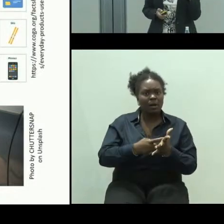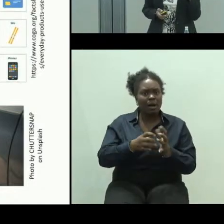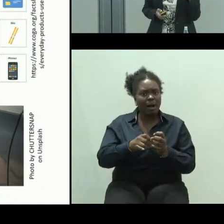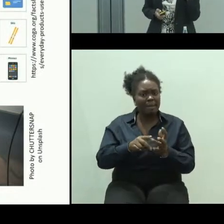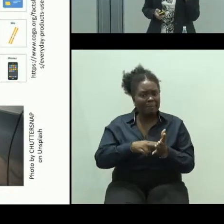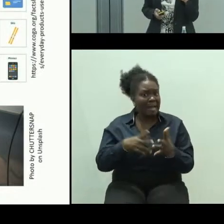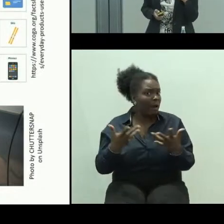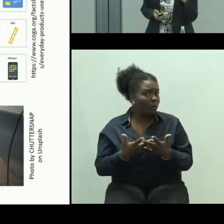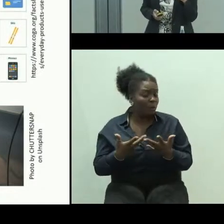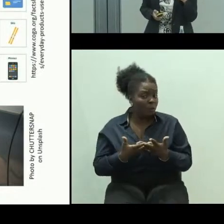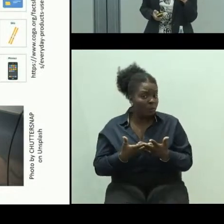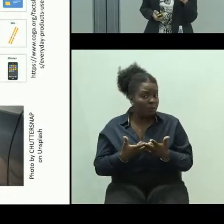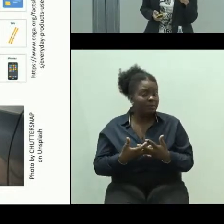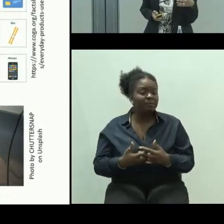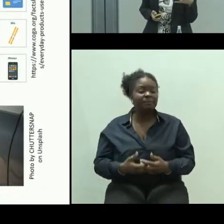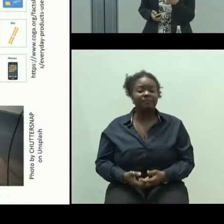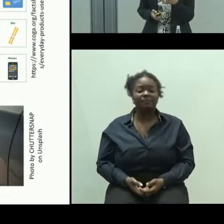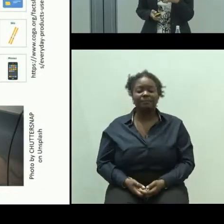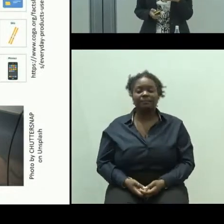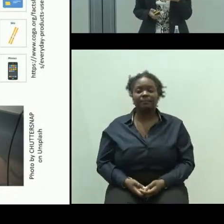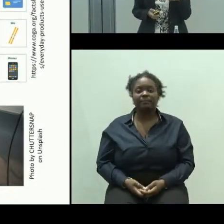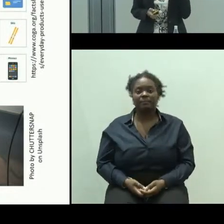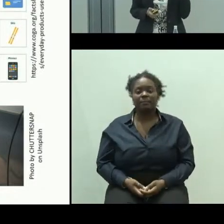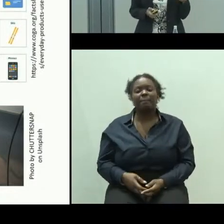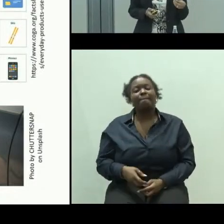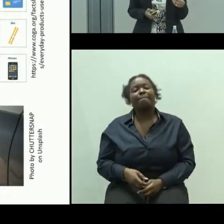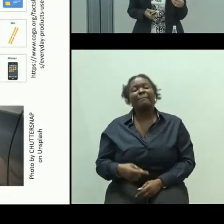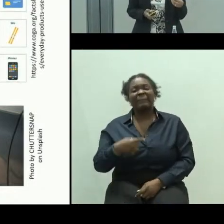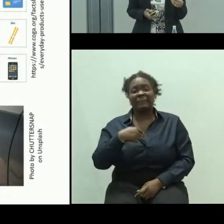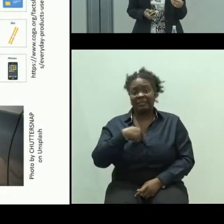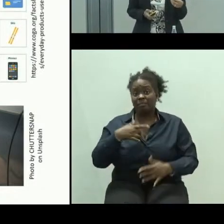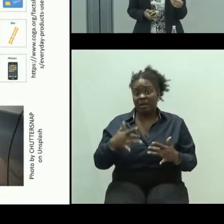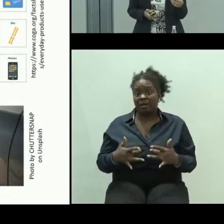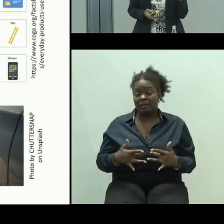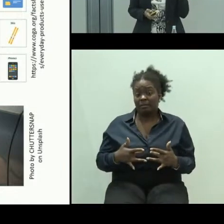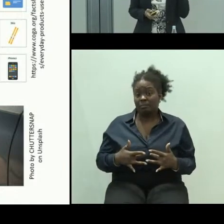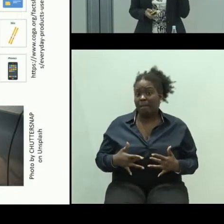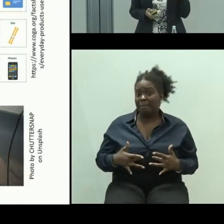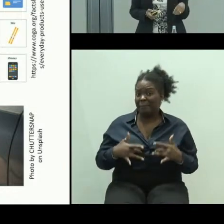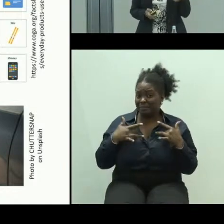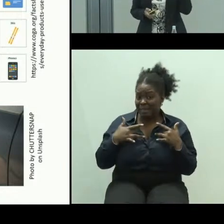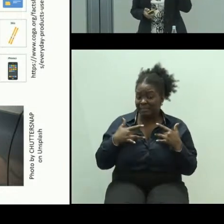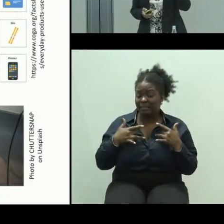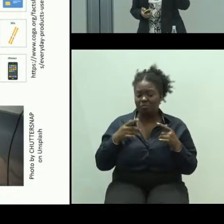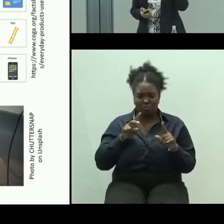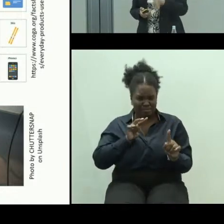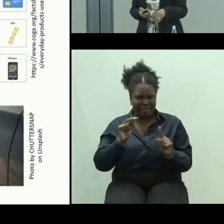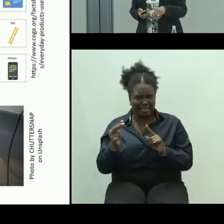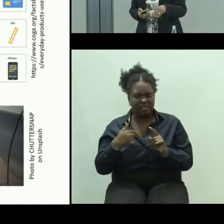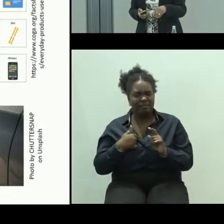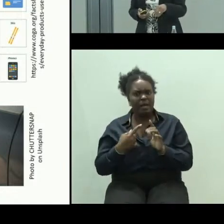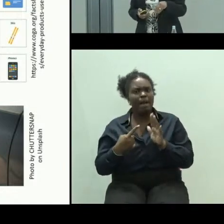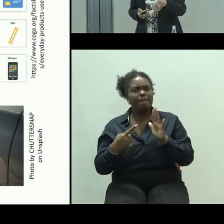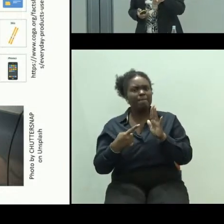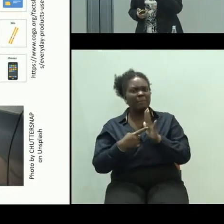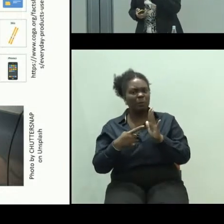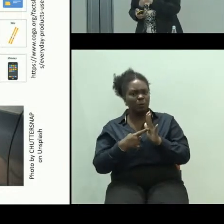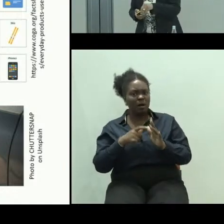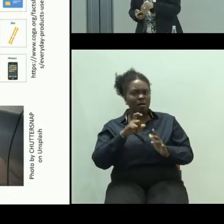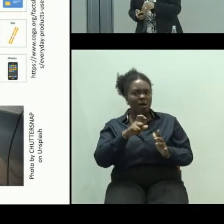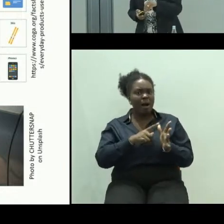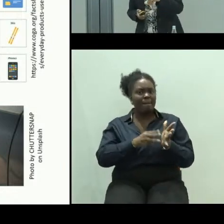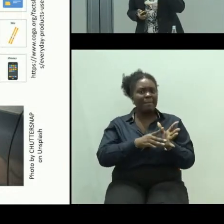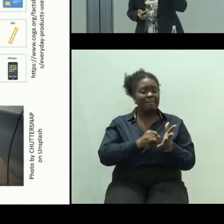of this, but a fraction that, from my perspective, is just as important. That's not about the carbon mass being used